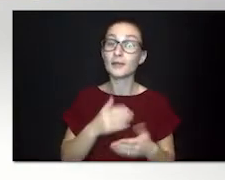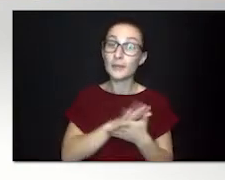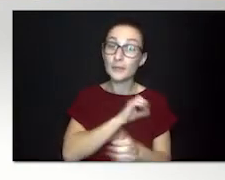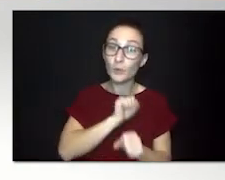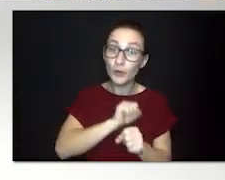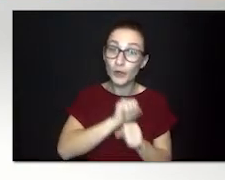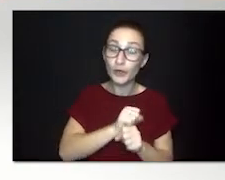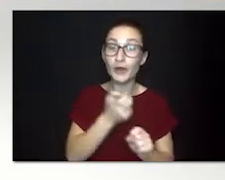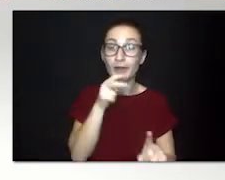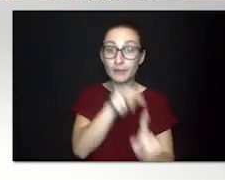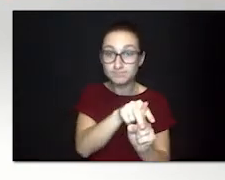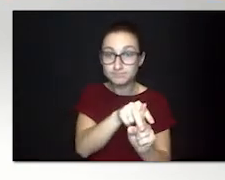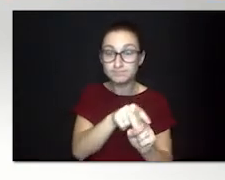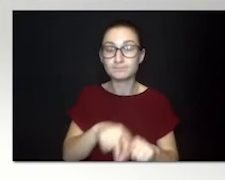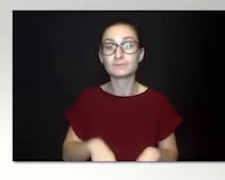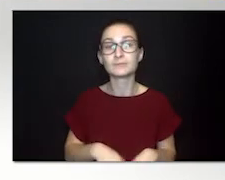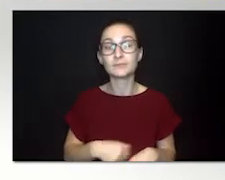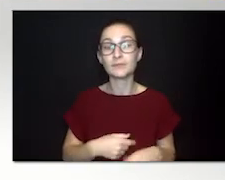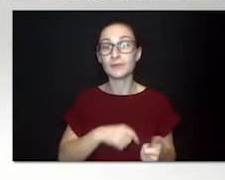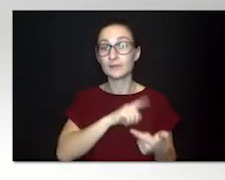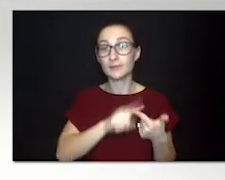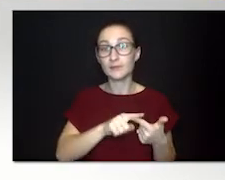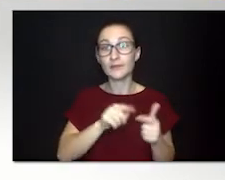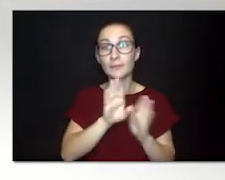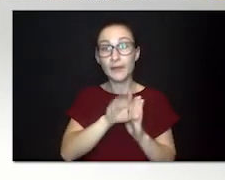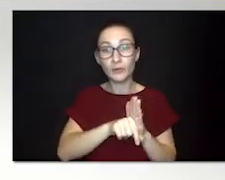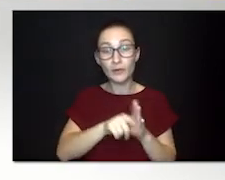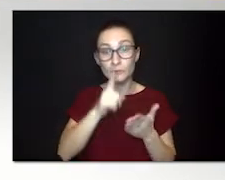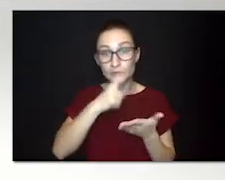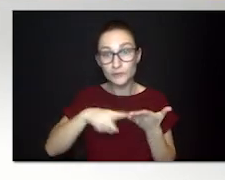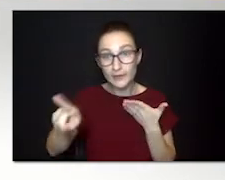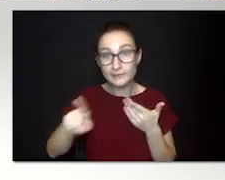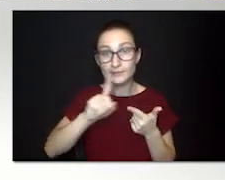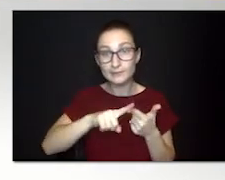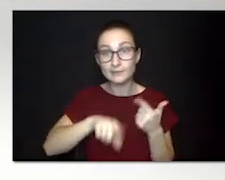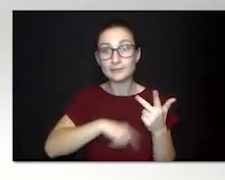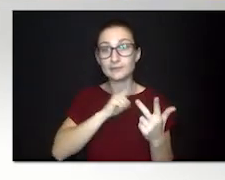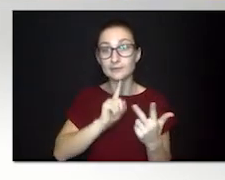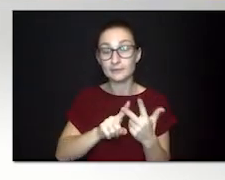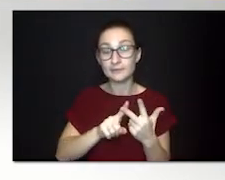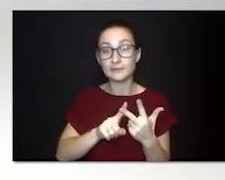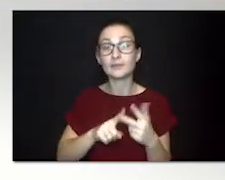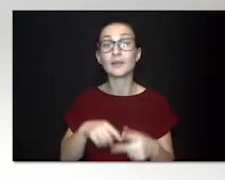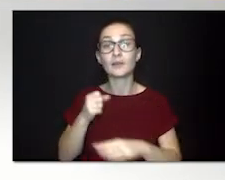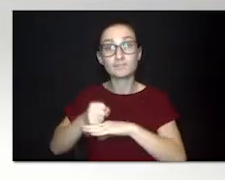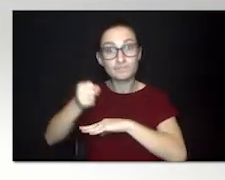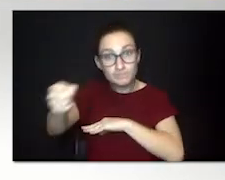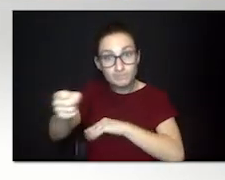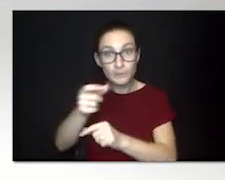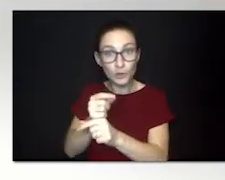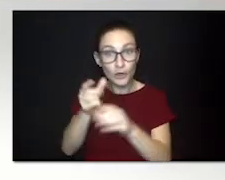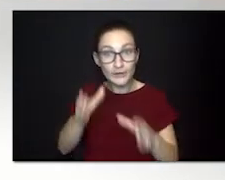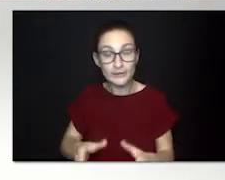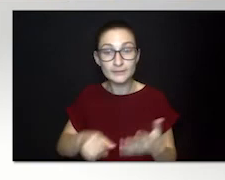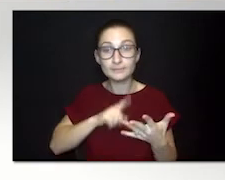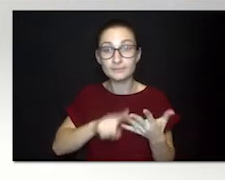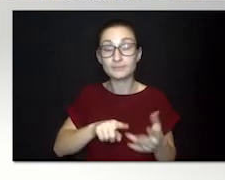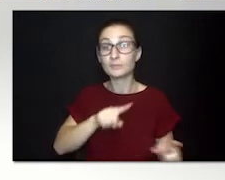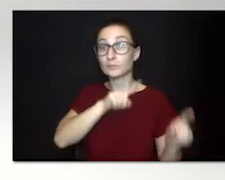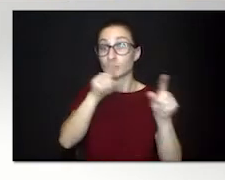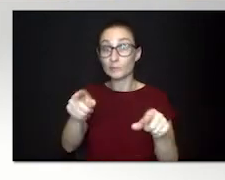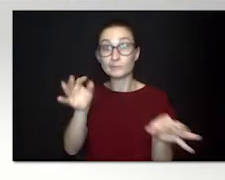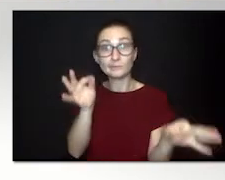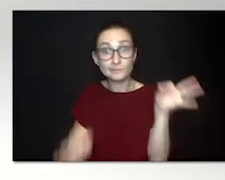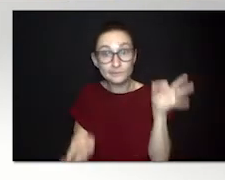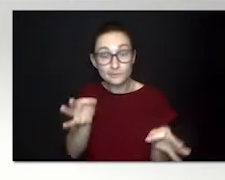you filed all the paperwork, the background checks are done, you have now been appointed as guardian, you've gone